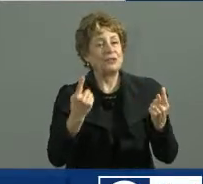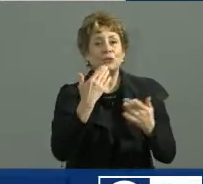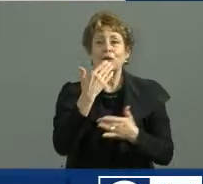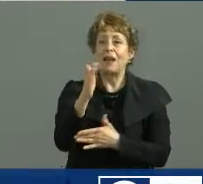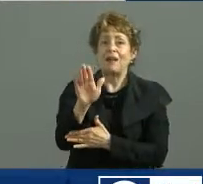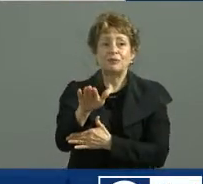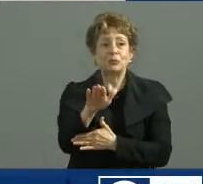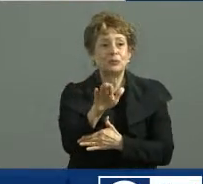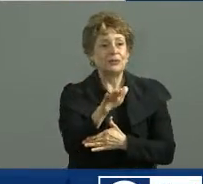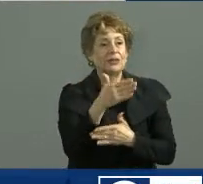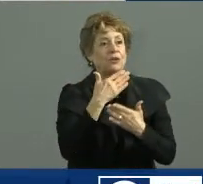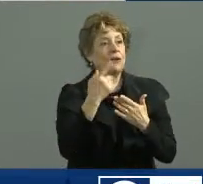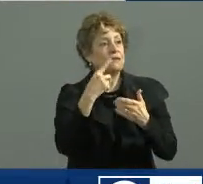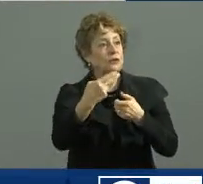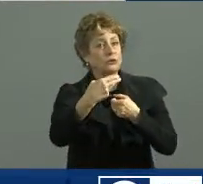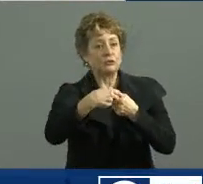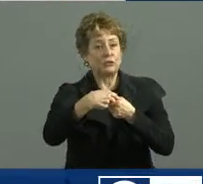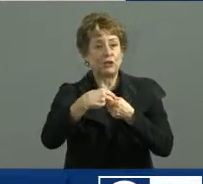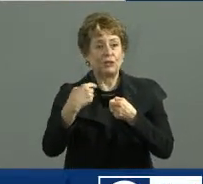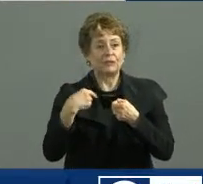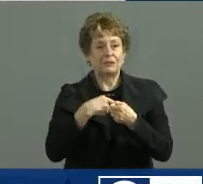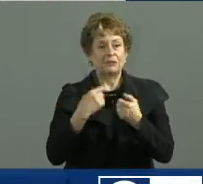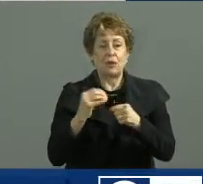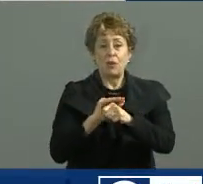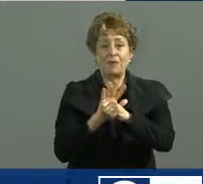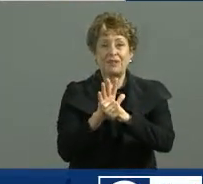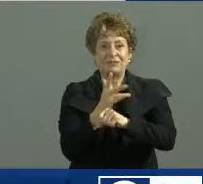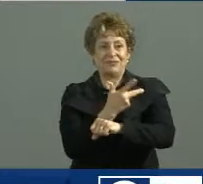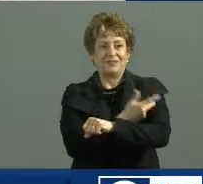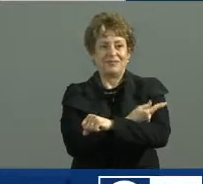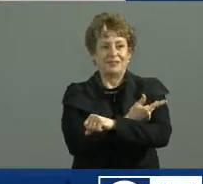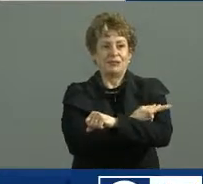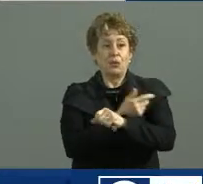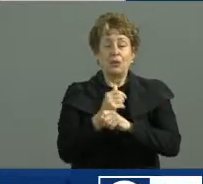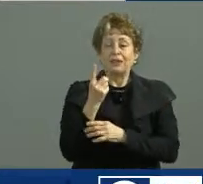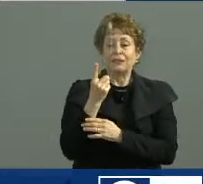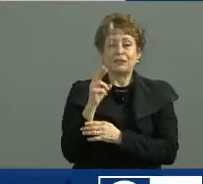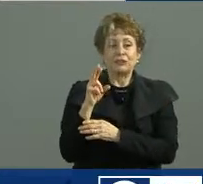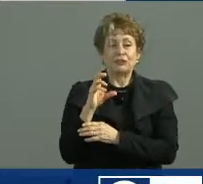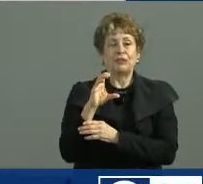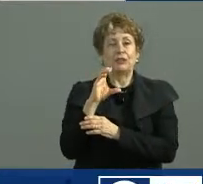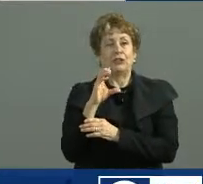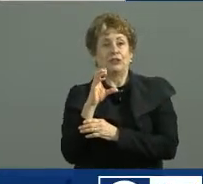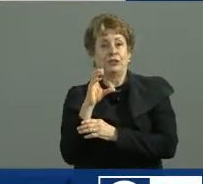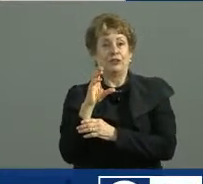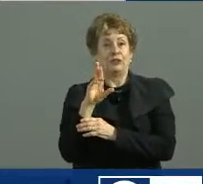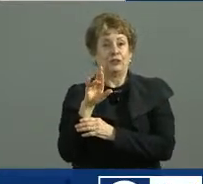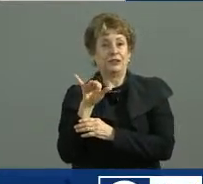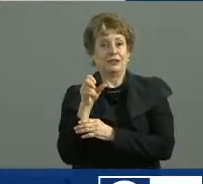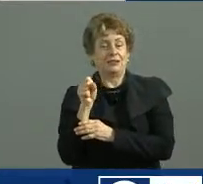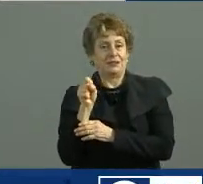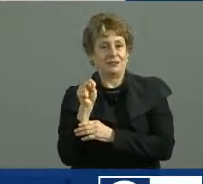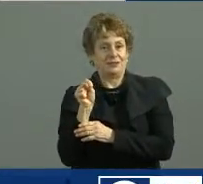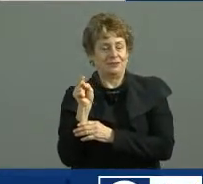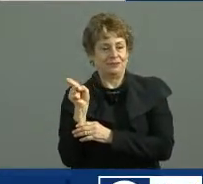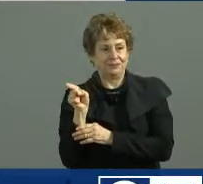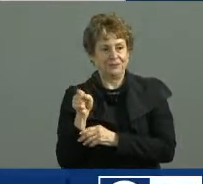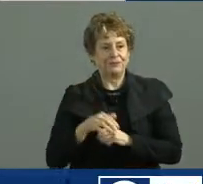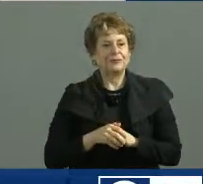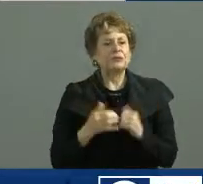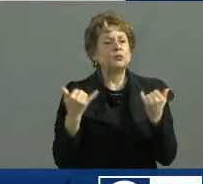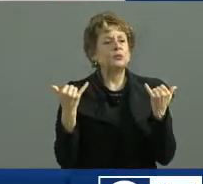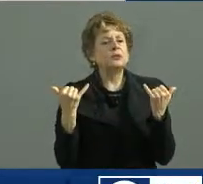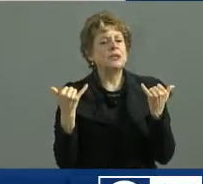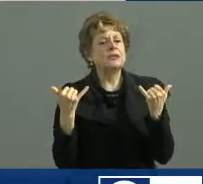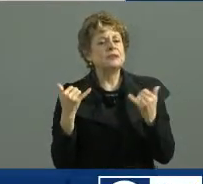you joining us for this COVID vaccine update with Dr. Cara Christ. As we've done in previous sessions, Dr. Christ will begin with a presentation